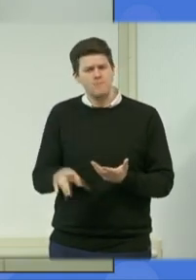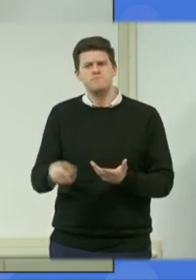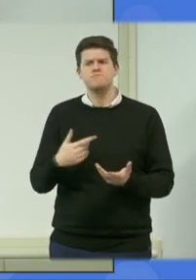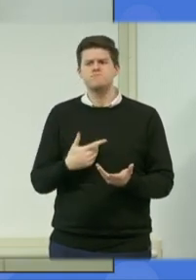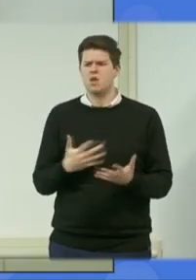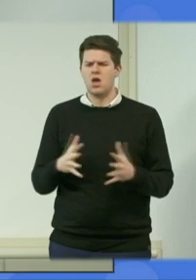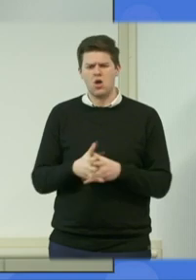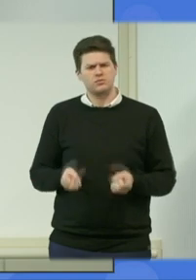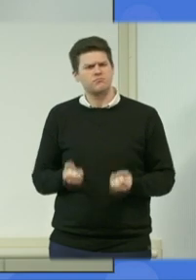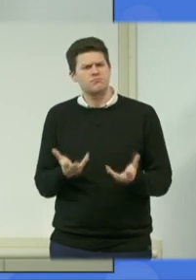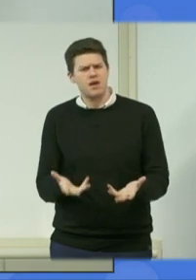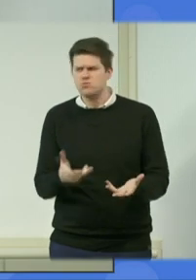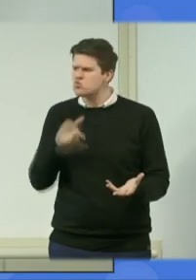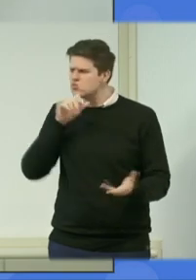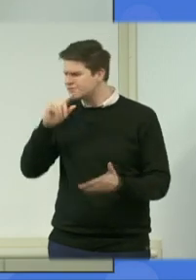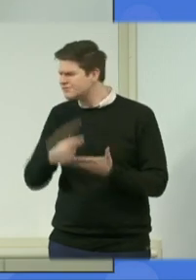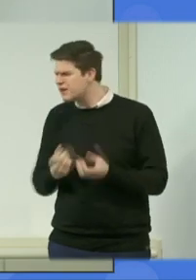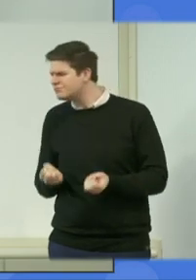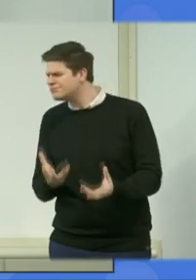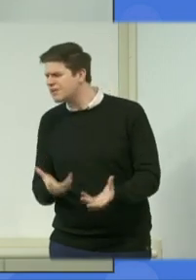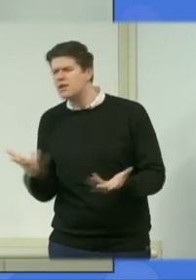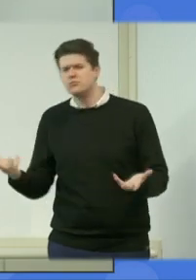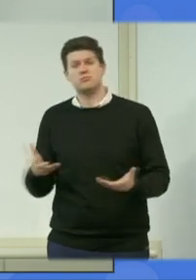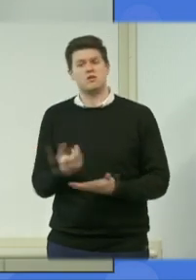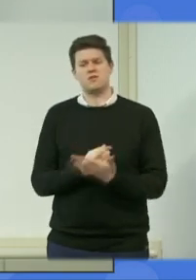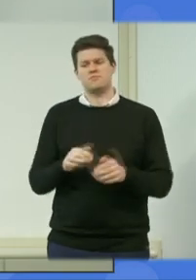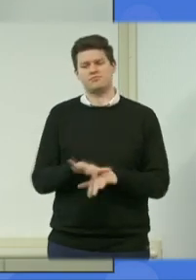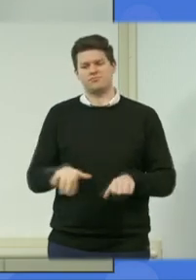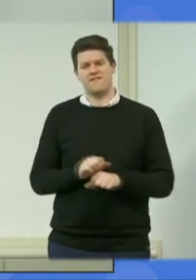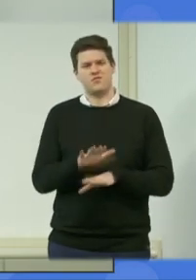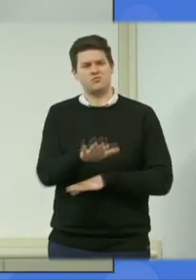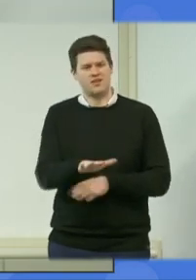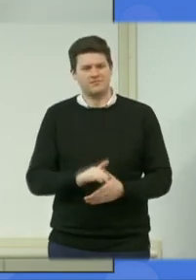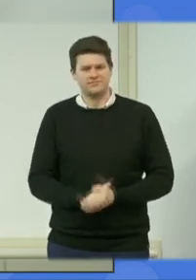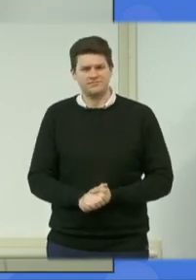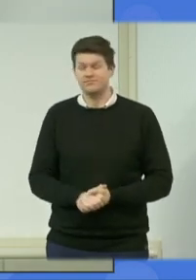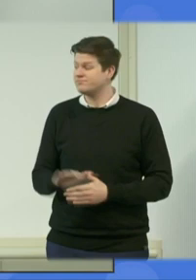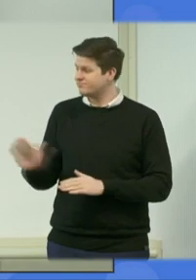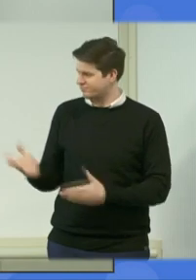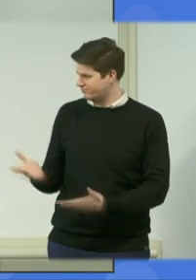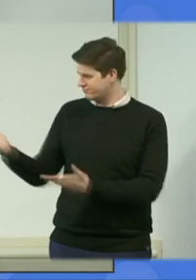brief reflections on Scotland's financial situation and future. So without further ado, Fraser, over to you.